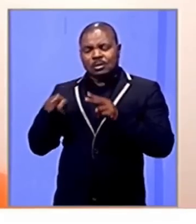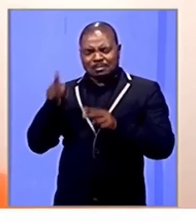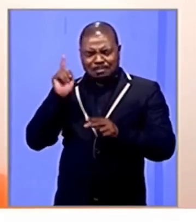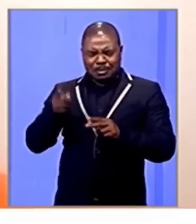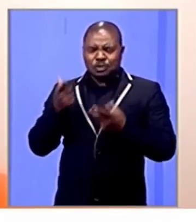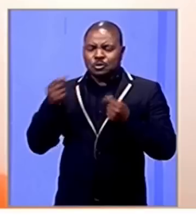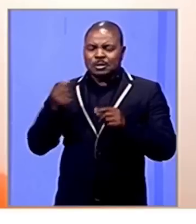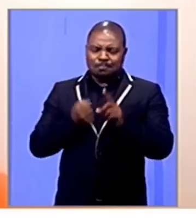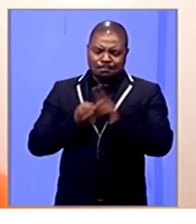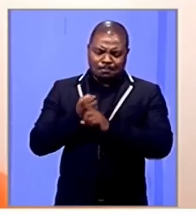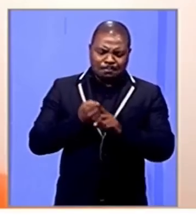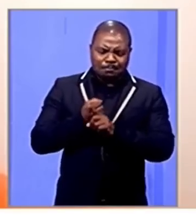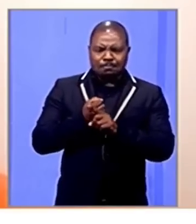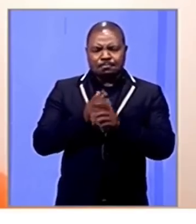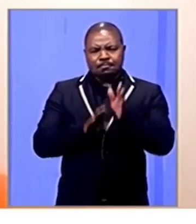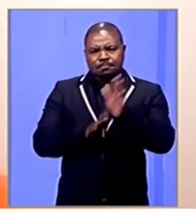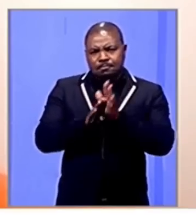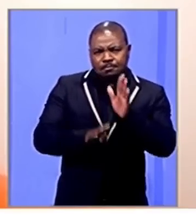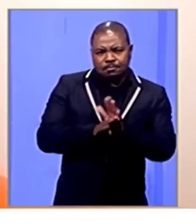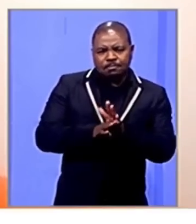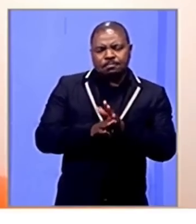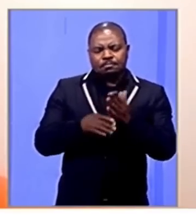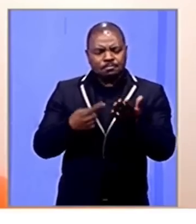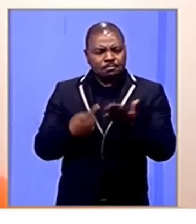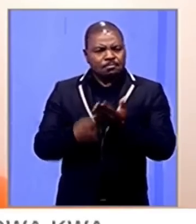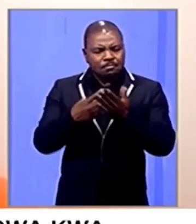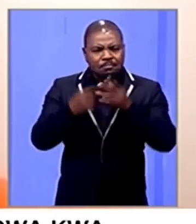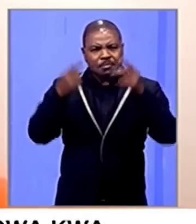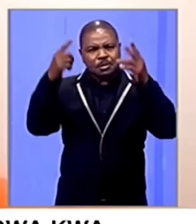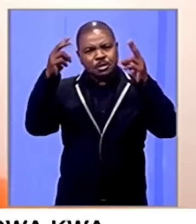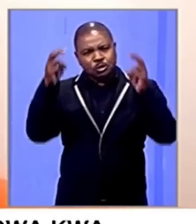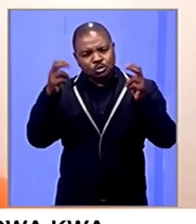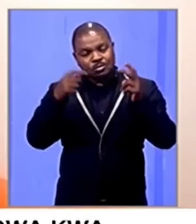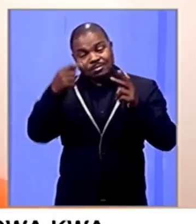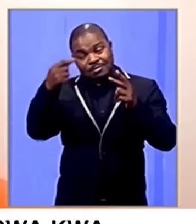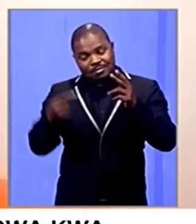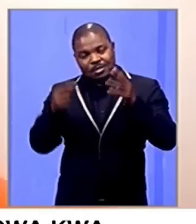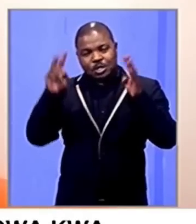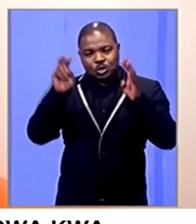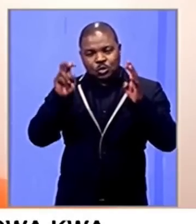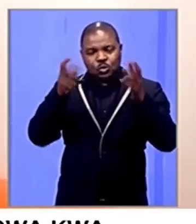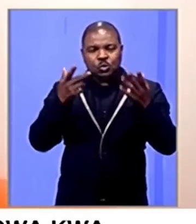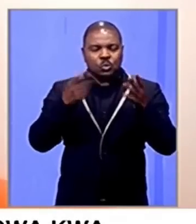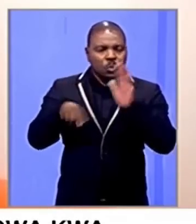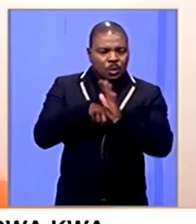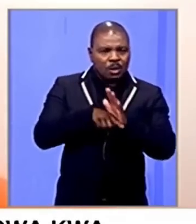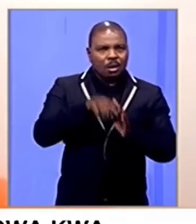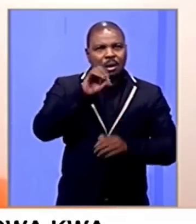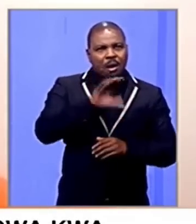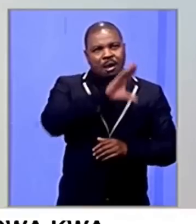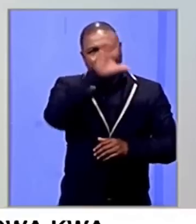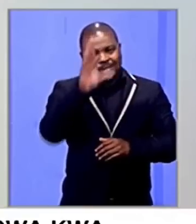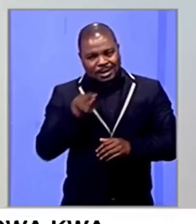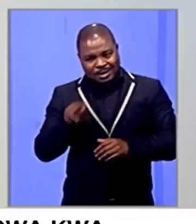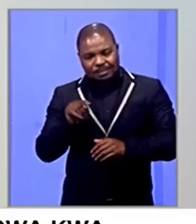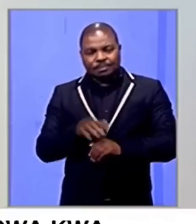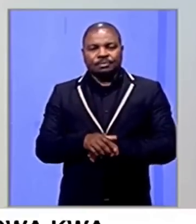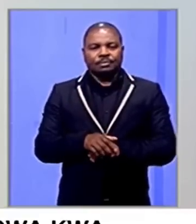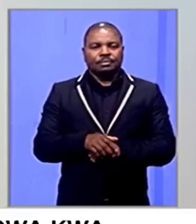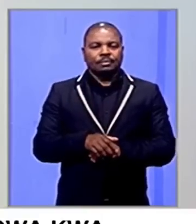advocate, advance, and discuss issues and challenges that continue to confront the African continent. The